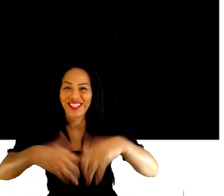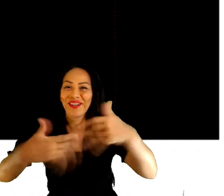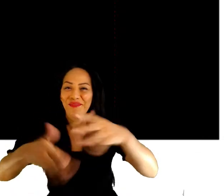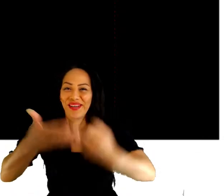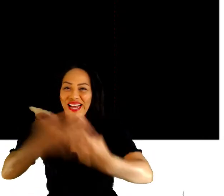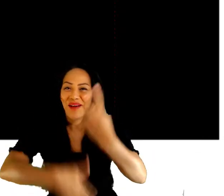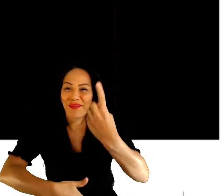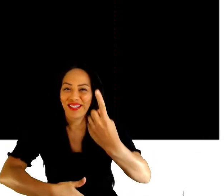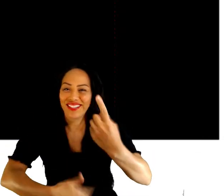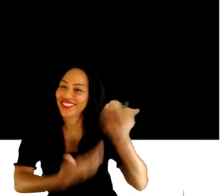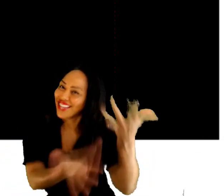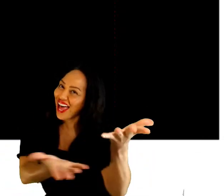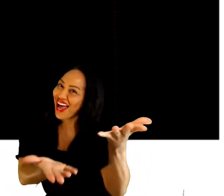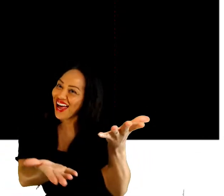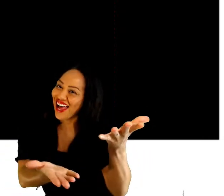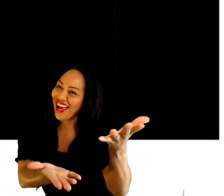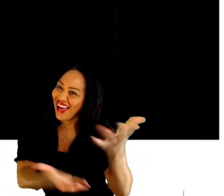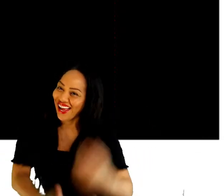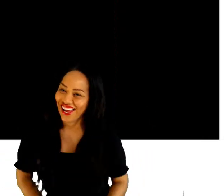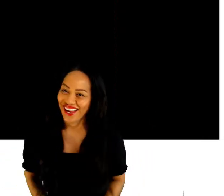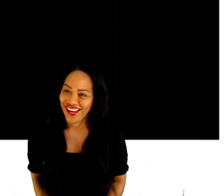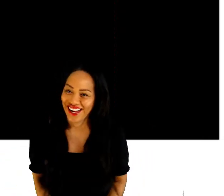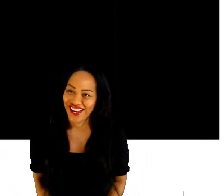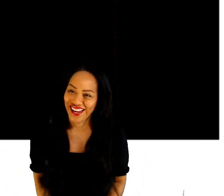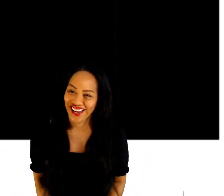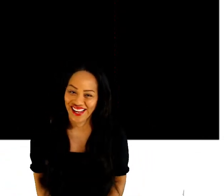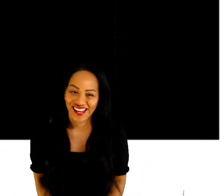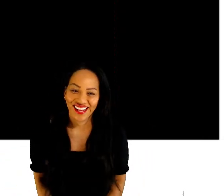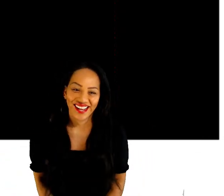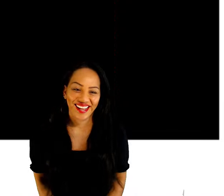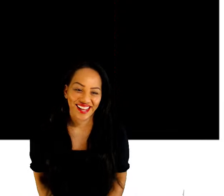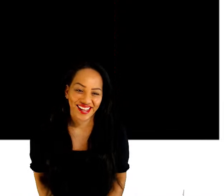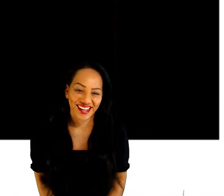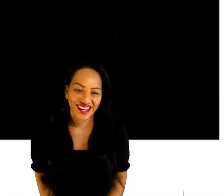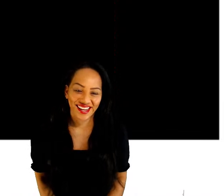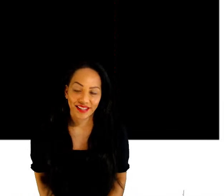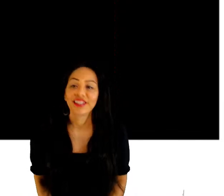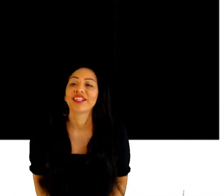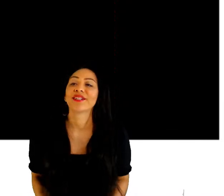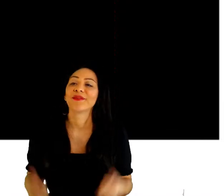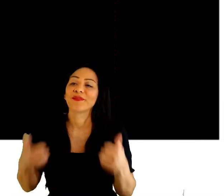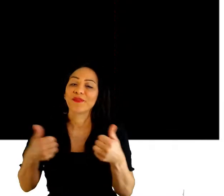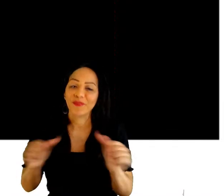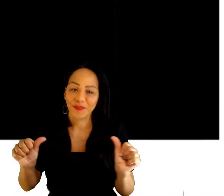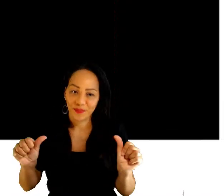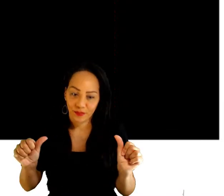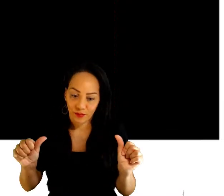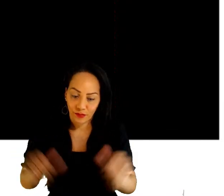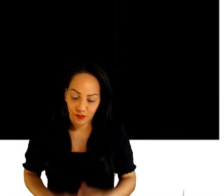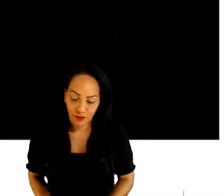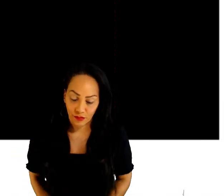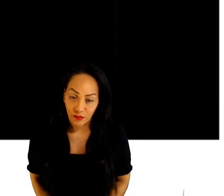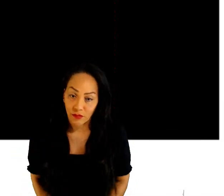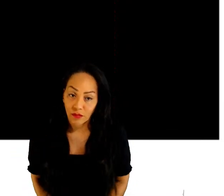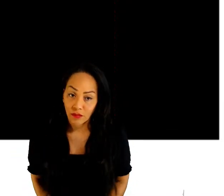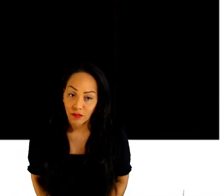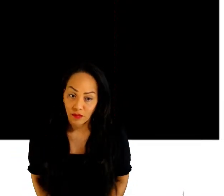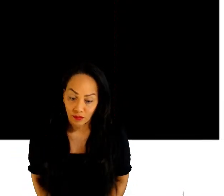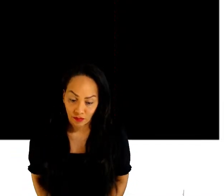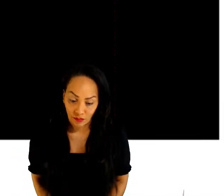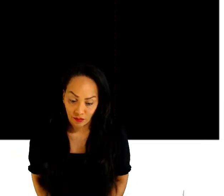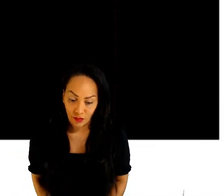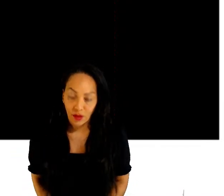There we go. Well. Here we go. So so in the complicity show, the